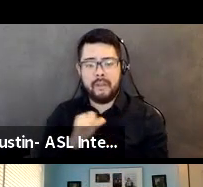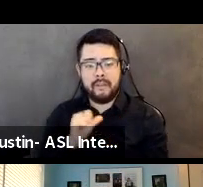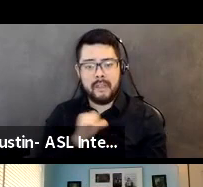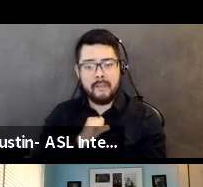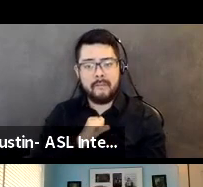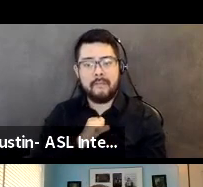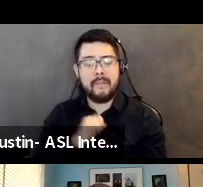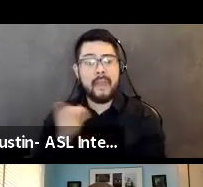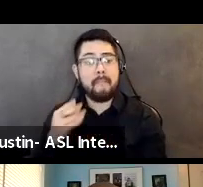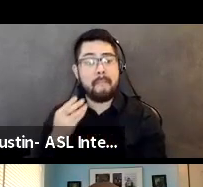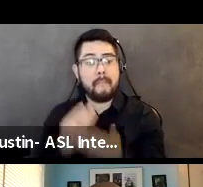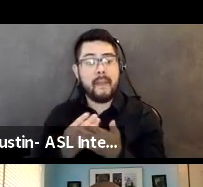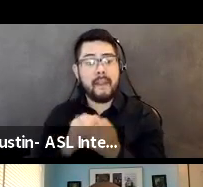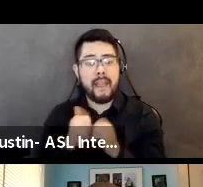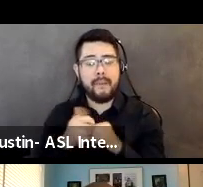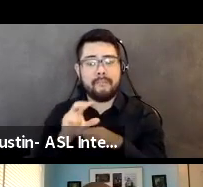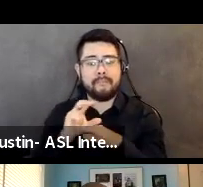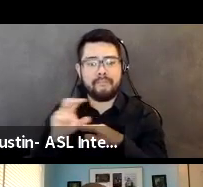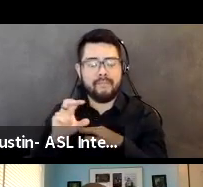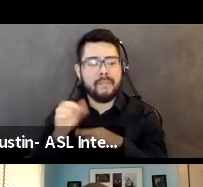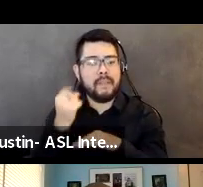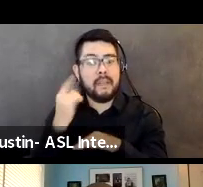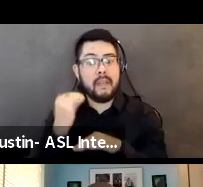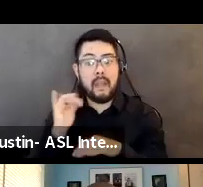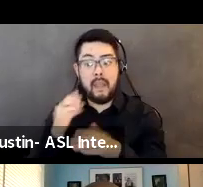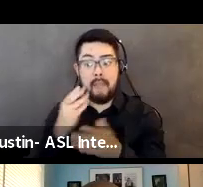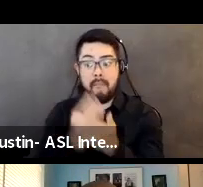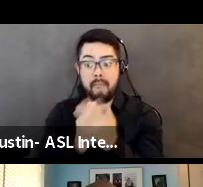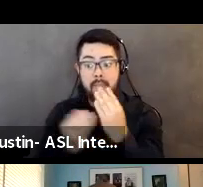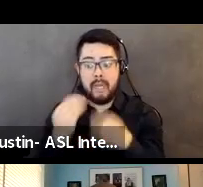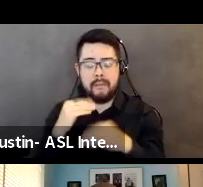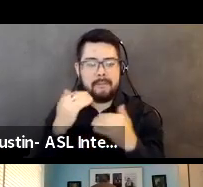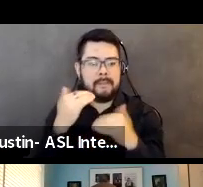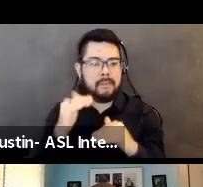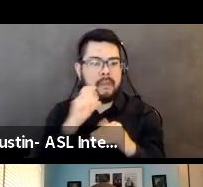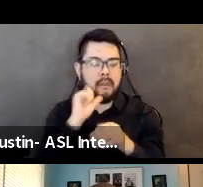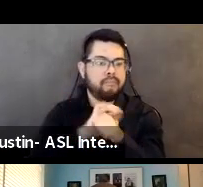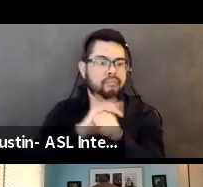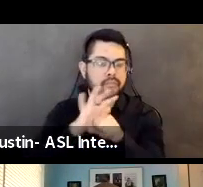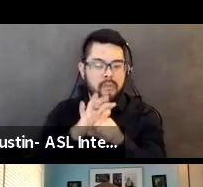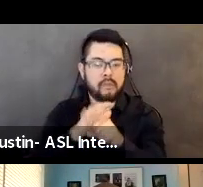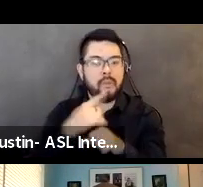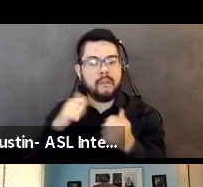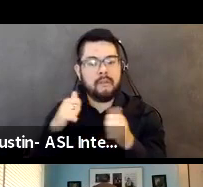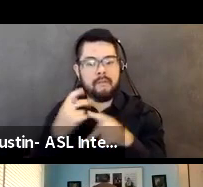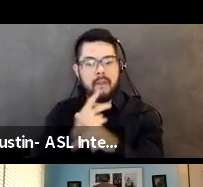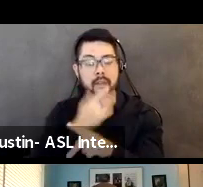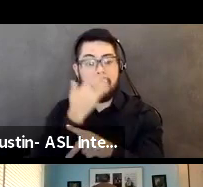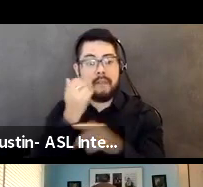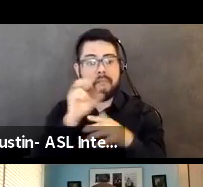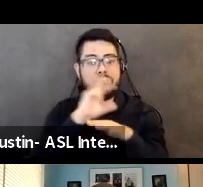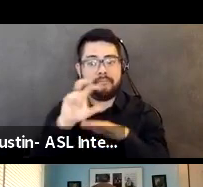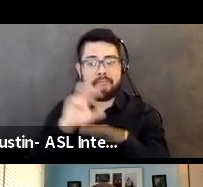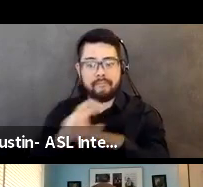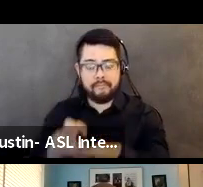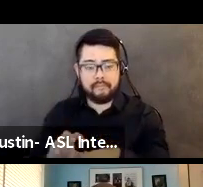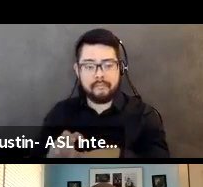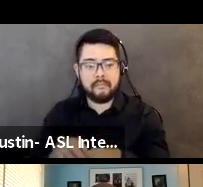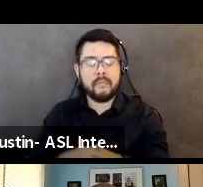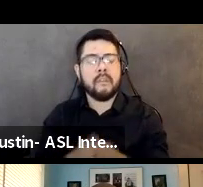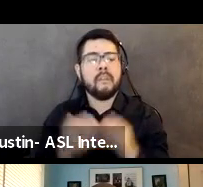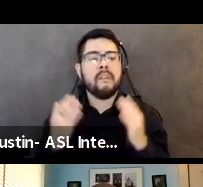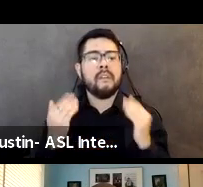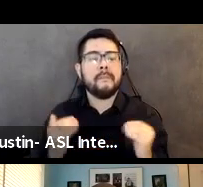the limited dollars that we unfortunately have as a district in regards to to requiring and and